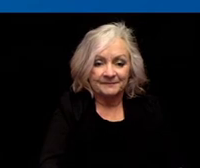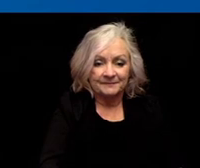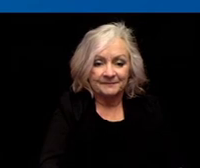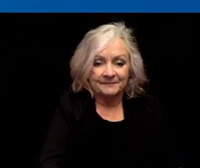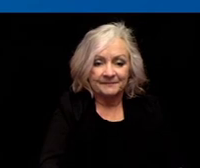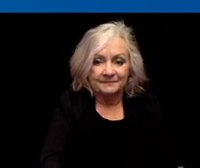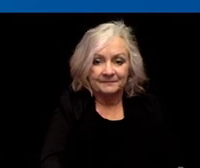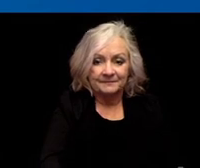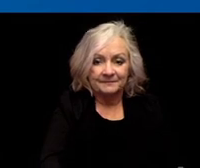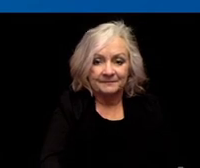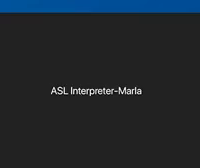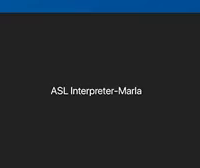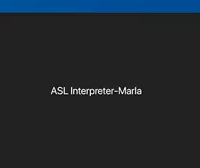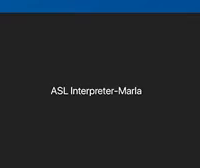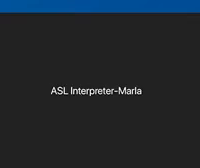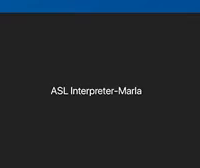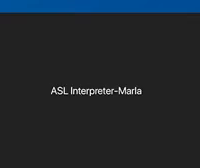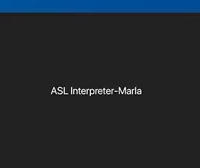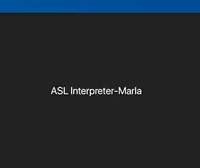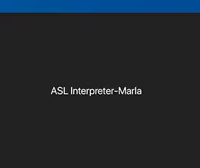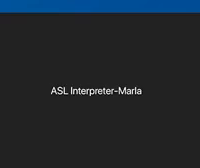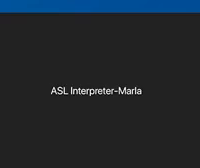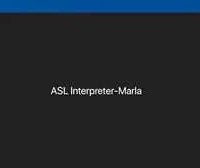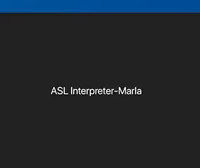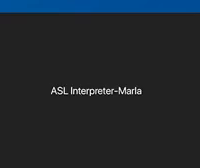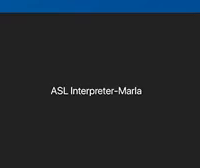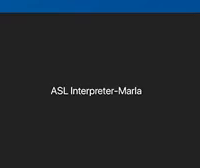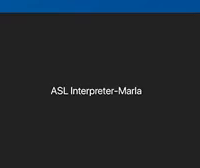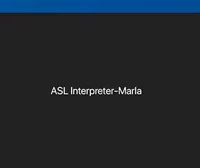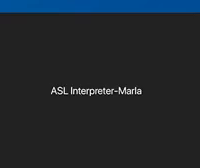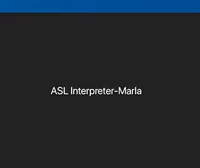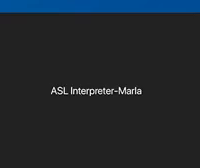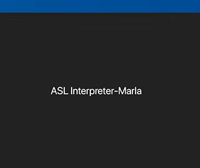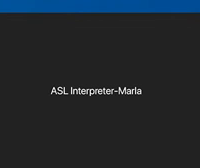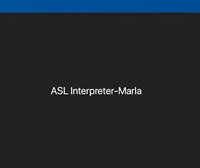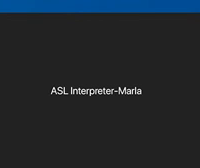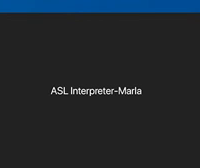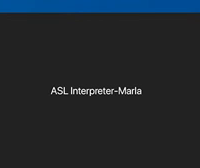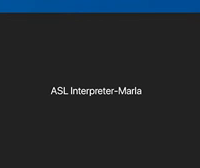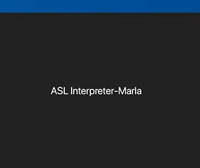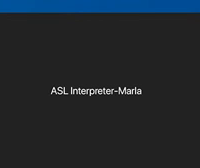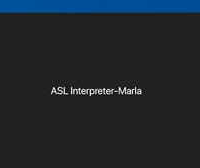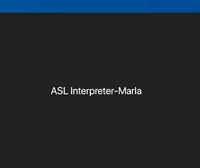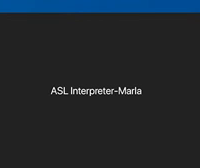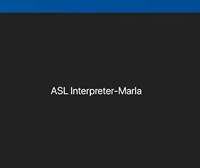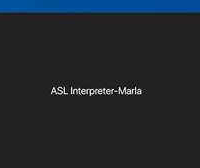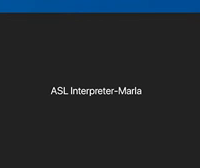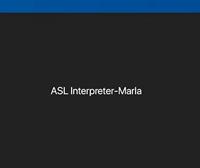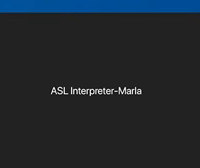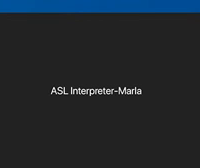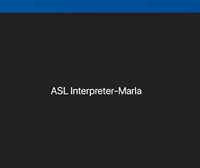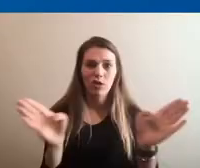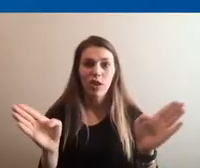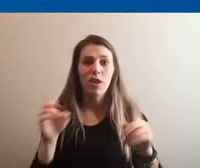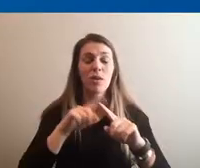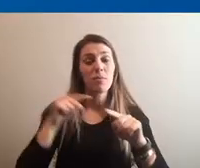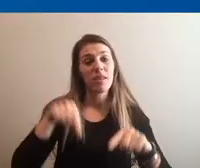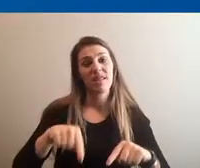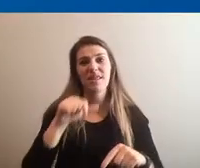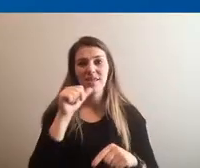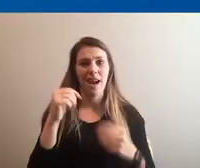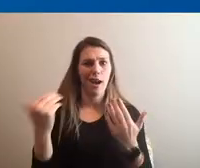It's an unusual time for vaccines, for your work, COVID and vaccination in general, but this isn't a new